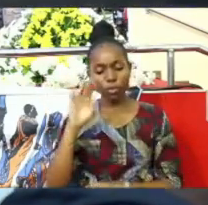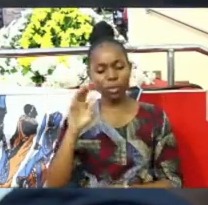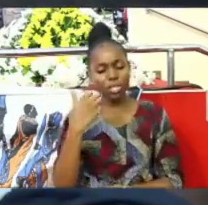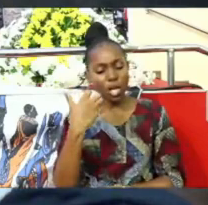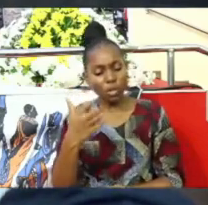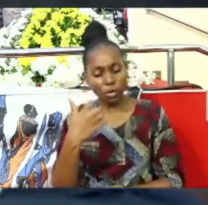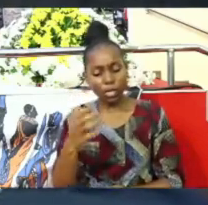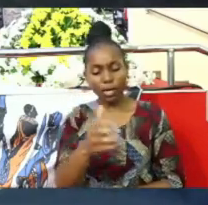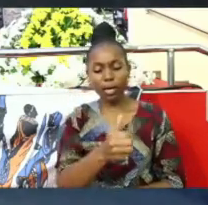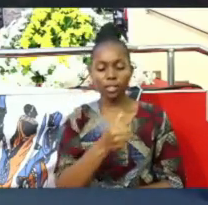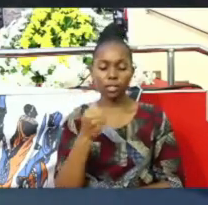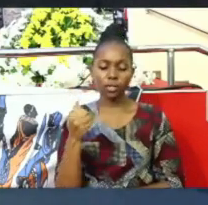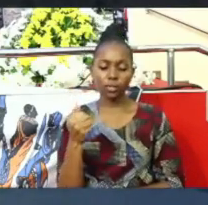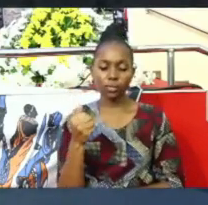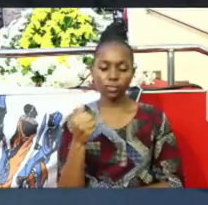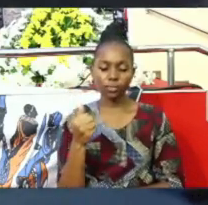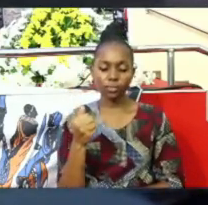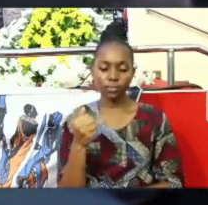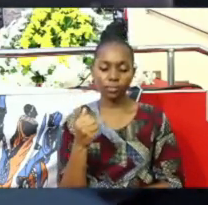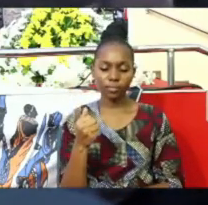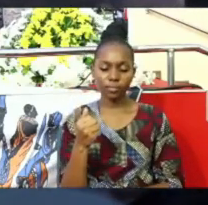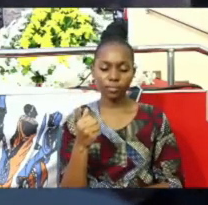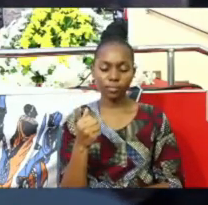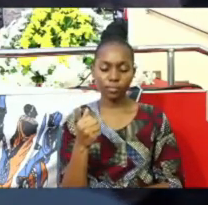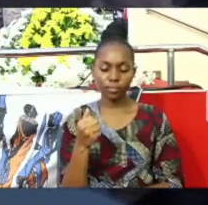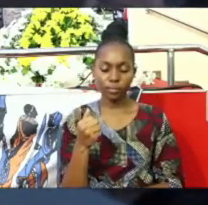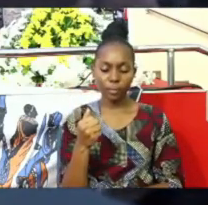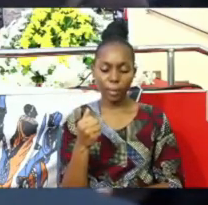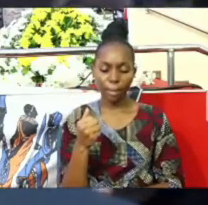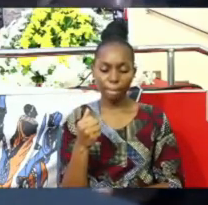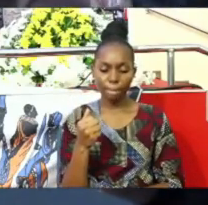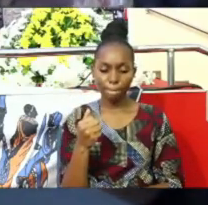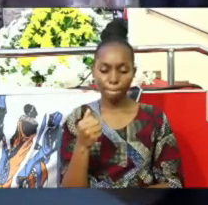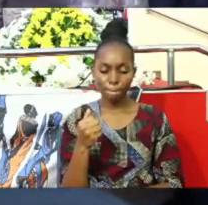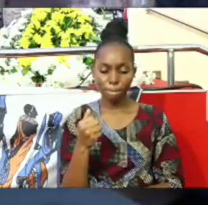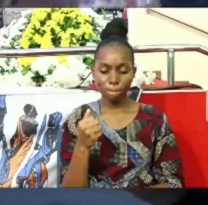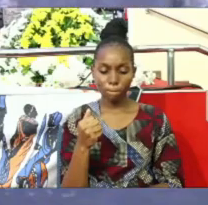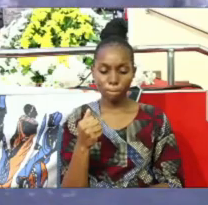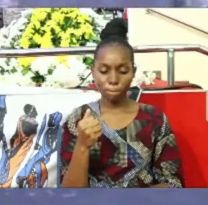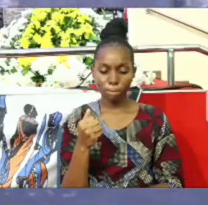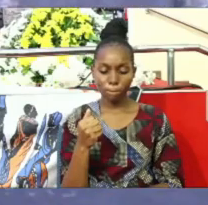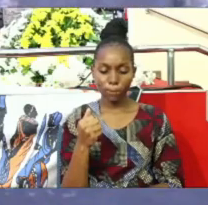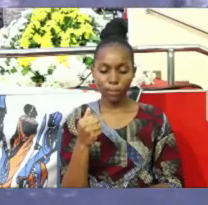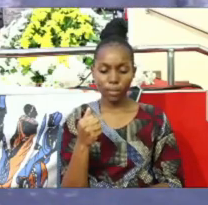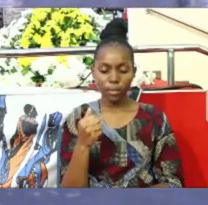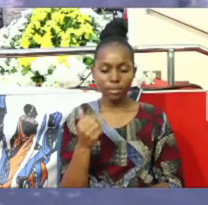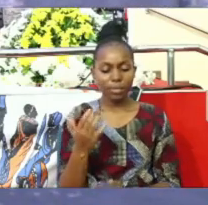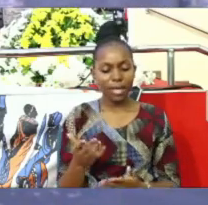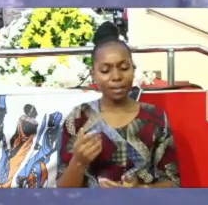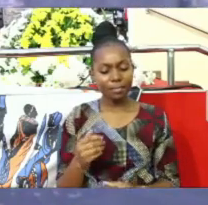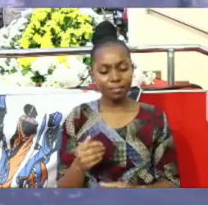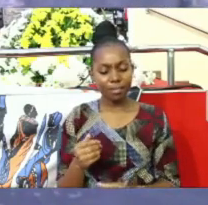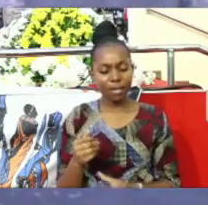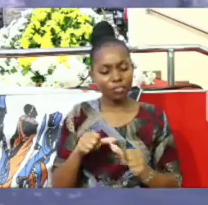door. See their position right now. The tears they have cried in their homes.